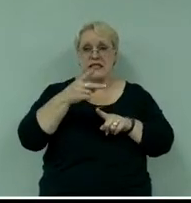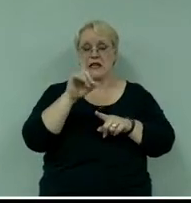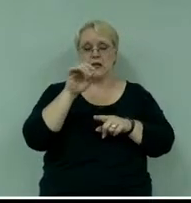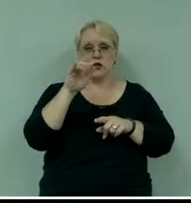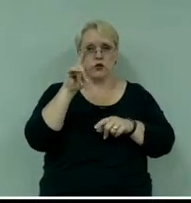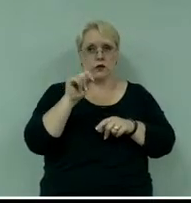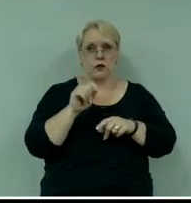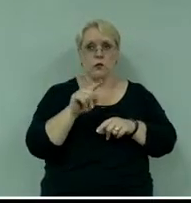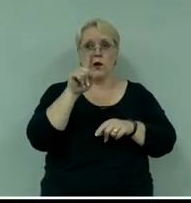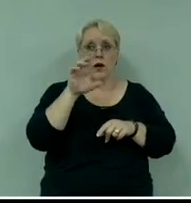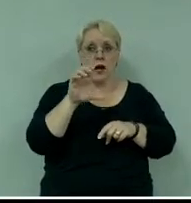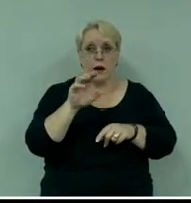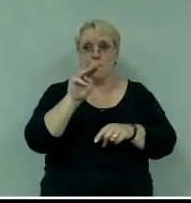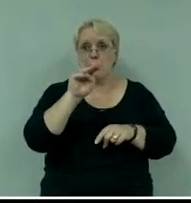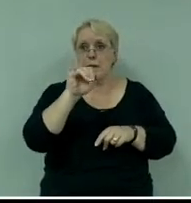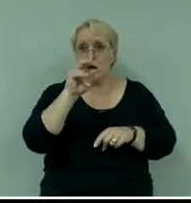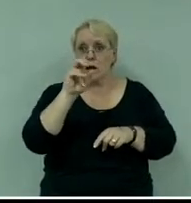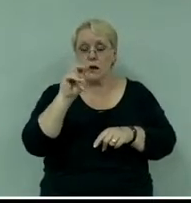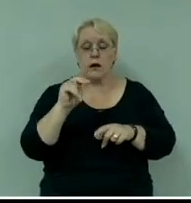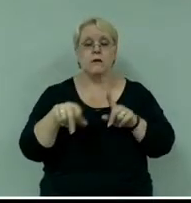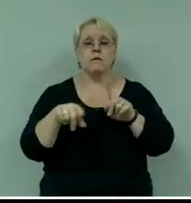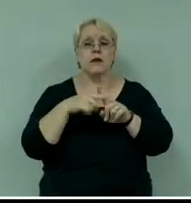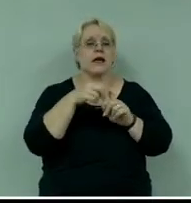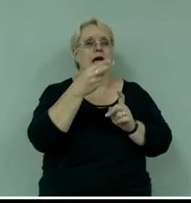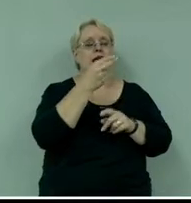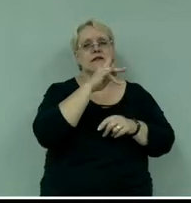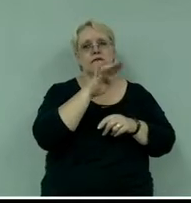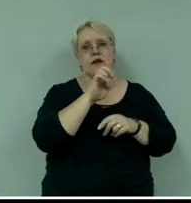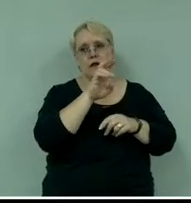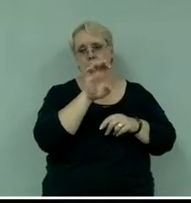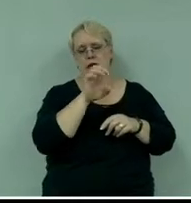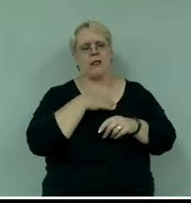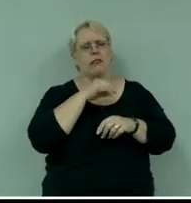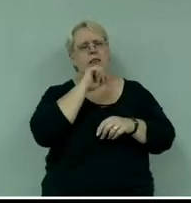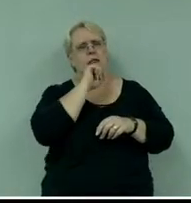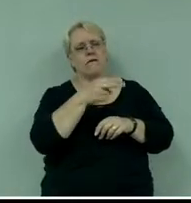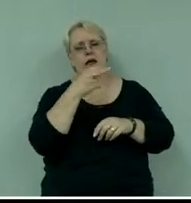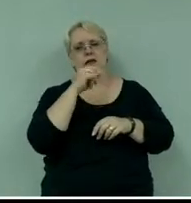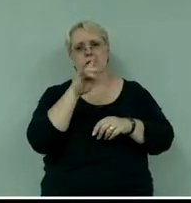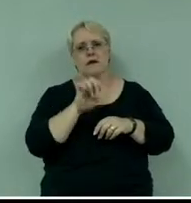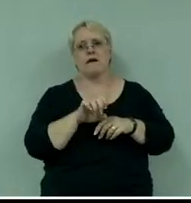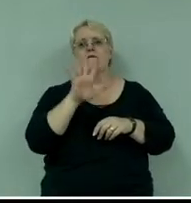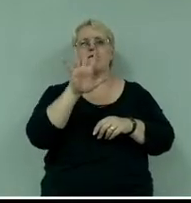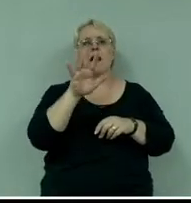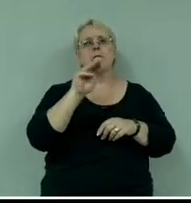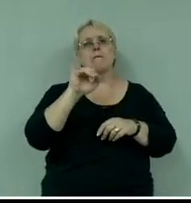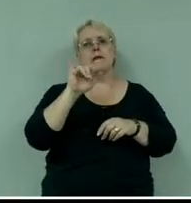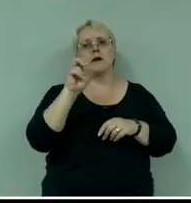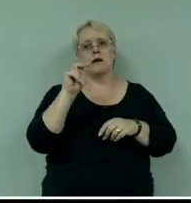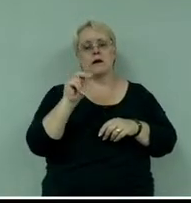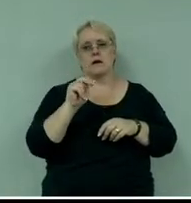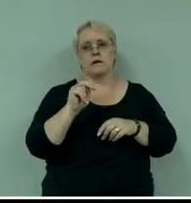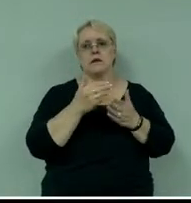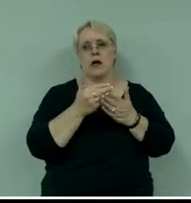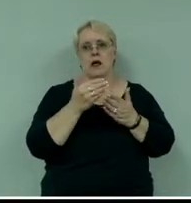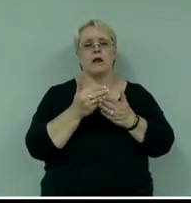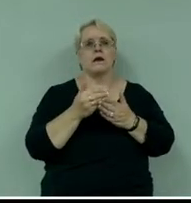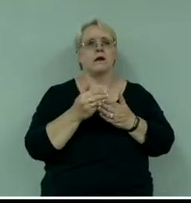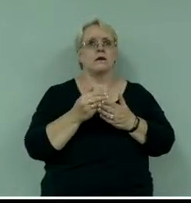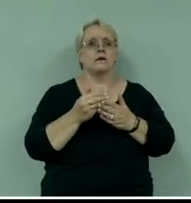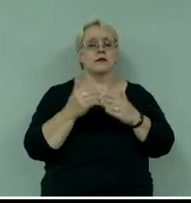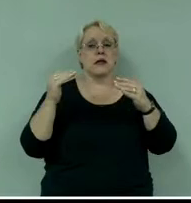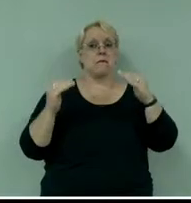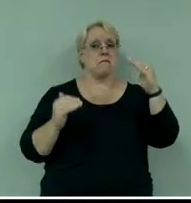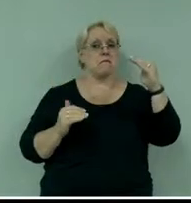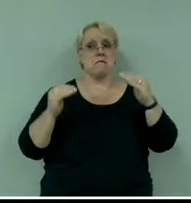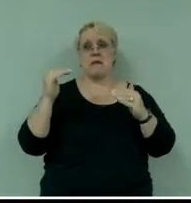million in the second district. In Hessville, I love Hessville. That project's a $5 million project. Okay? So, the